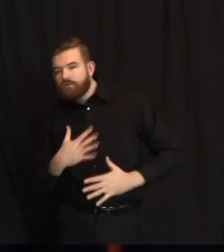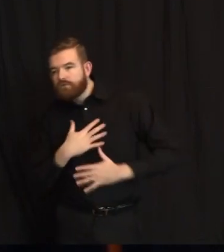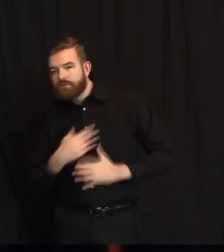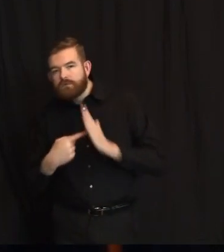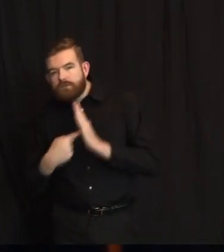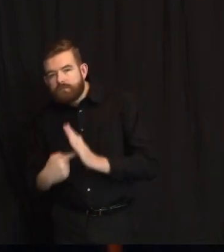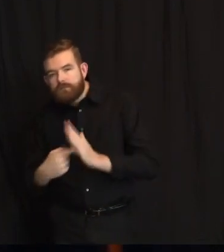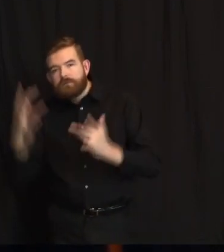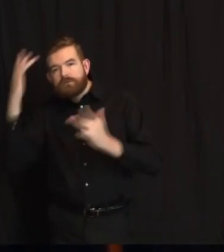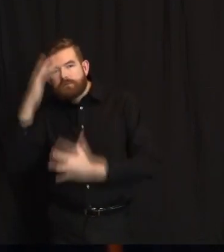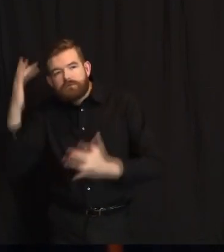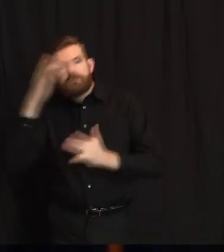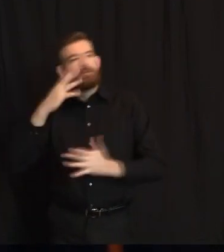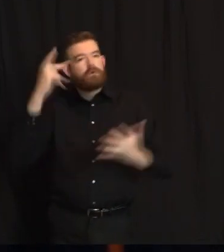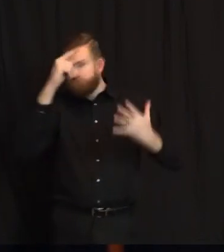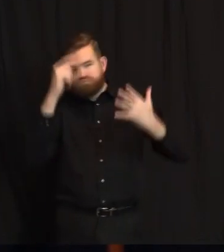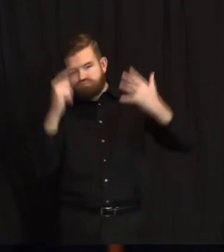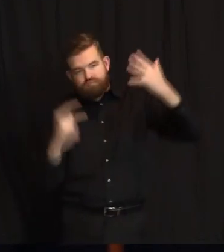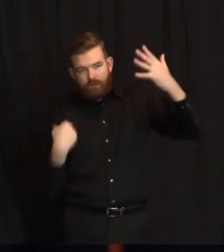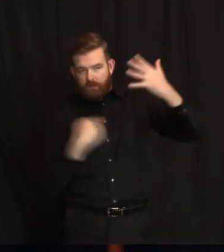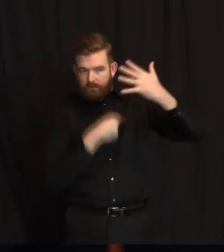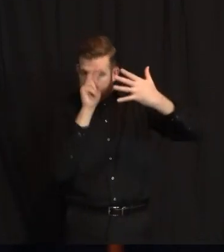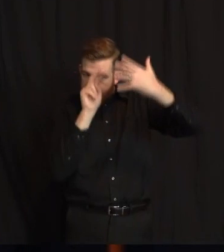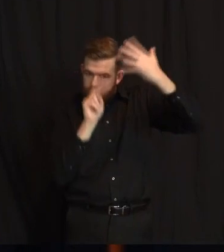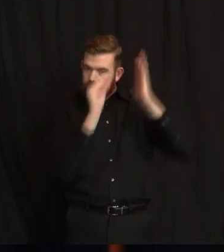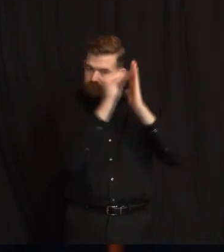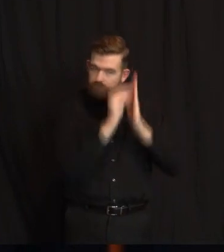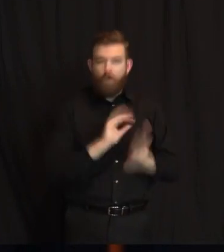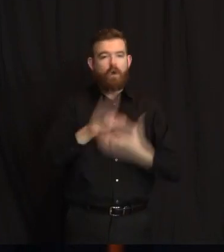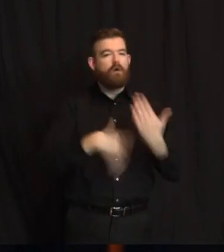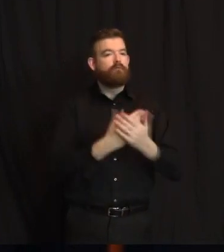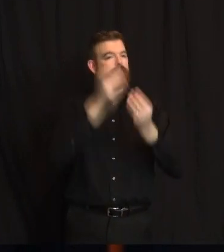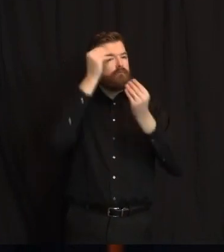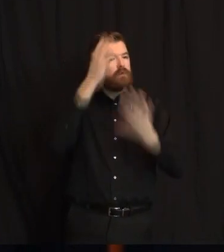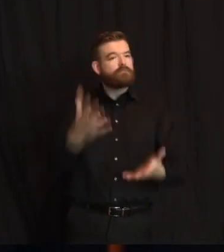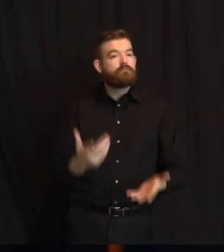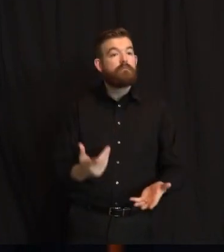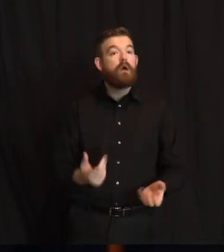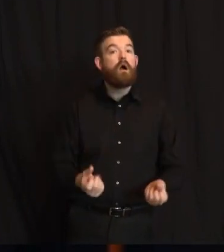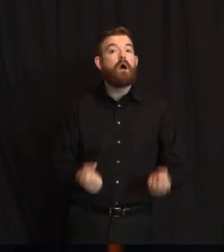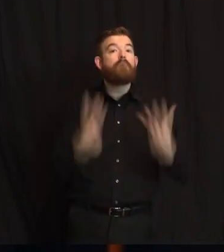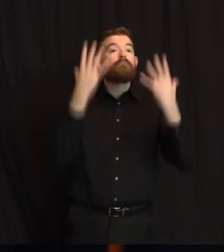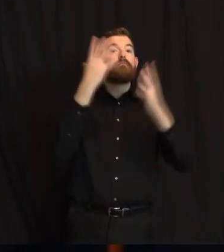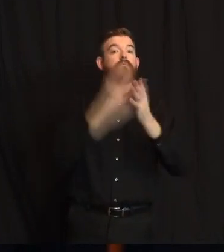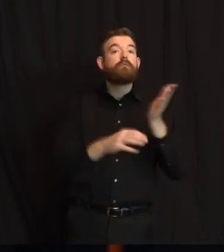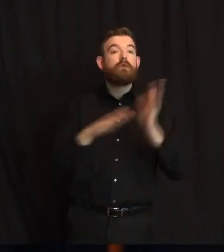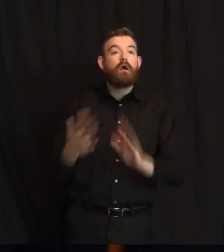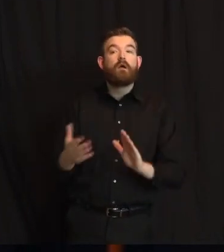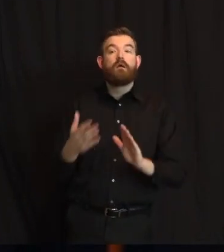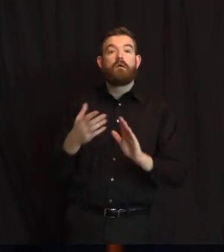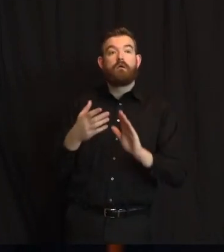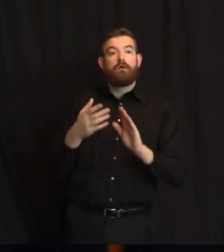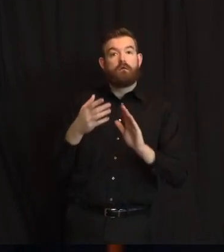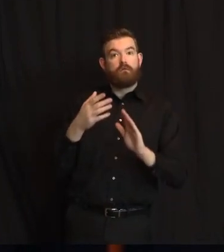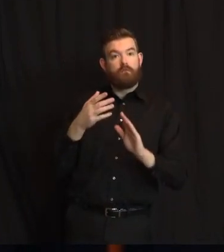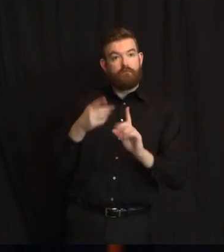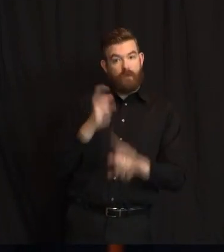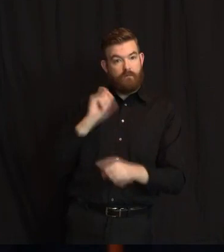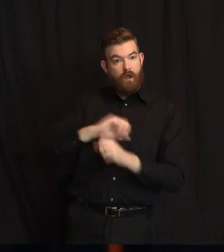COVID, and how many deaths directly related to COVID-19, and how many